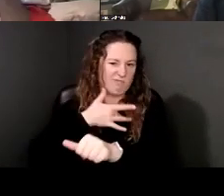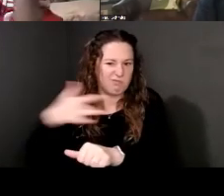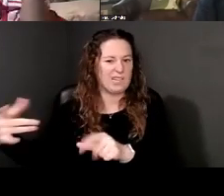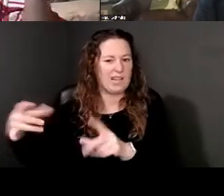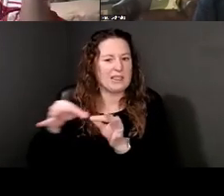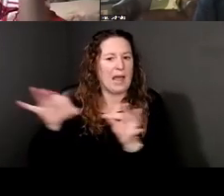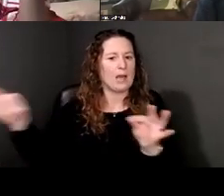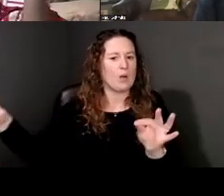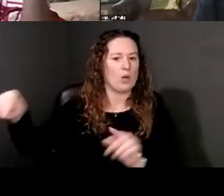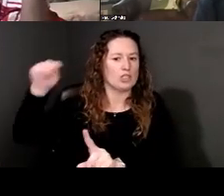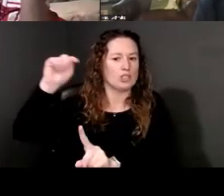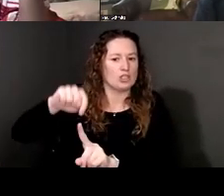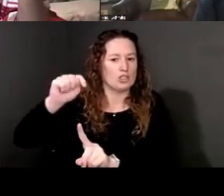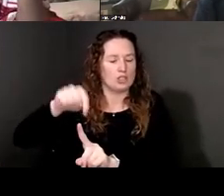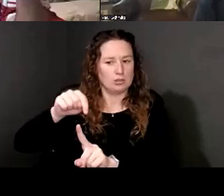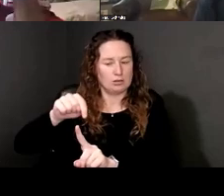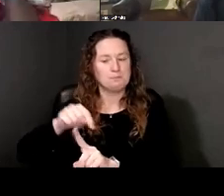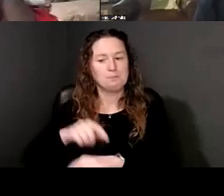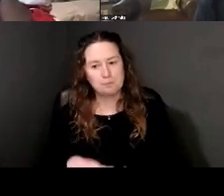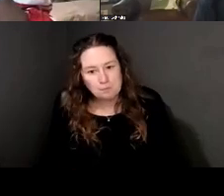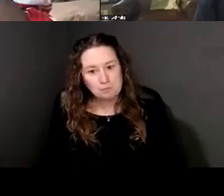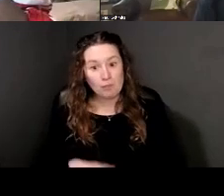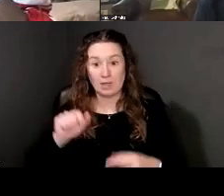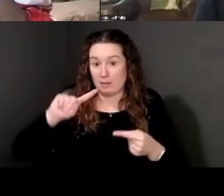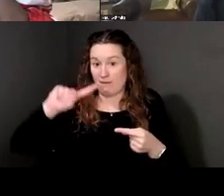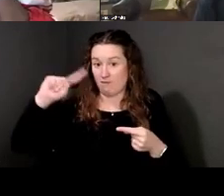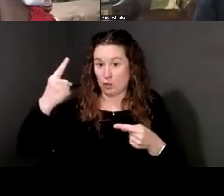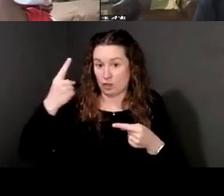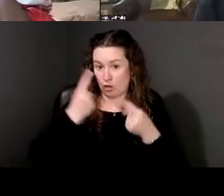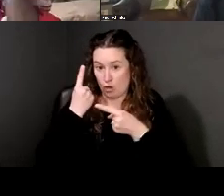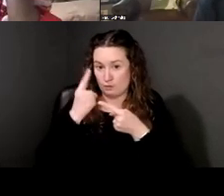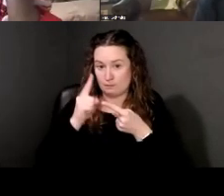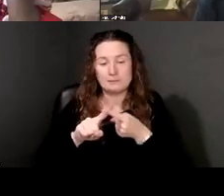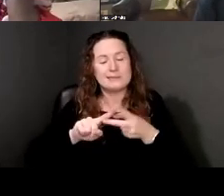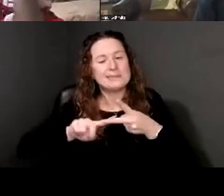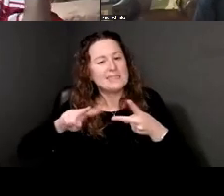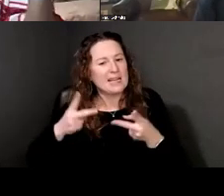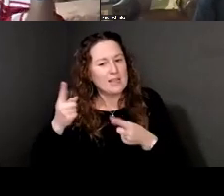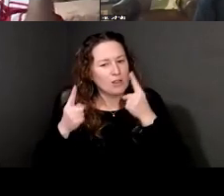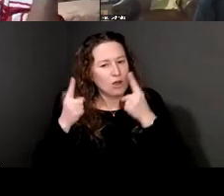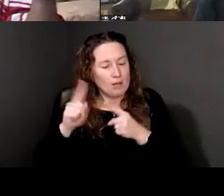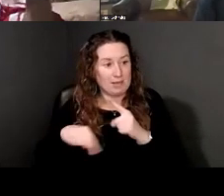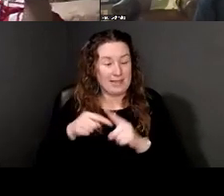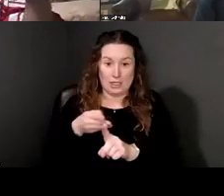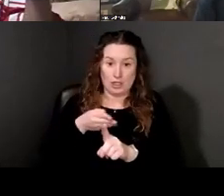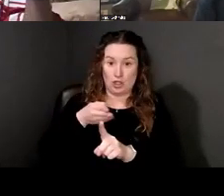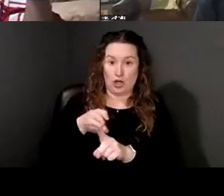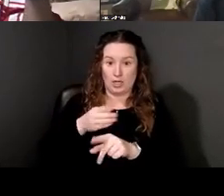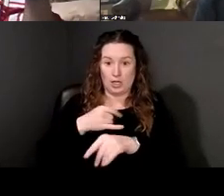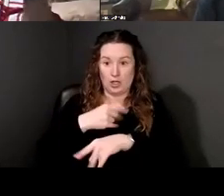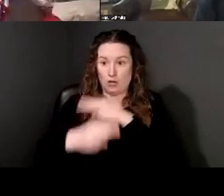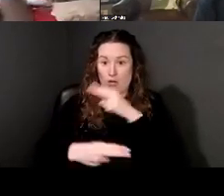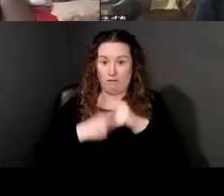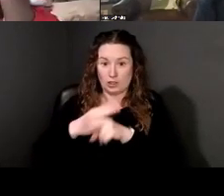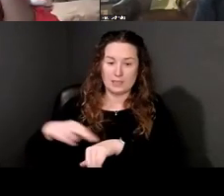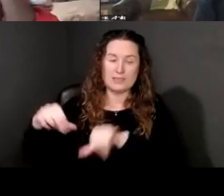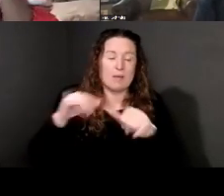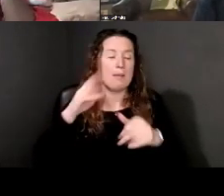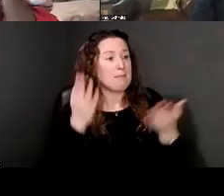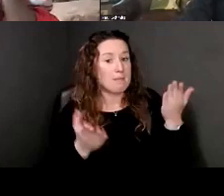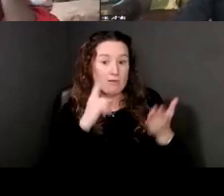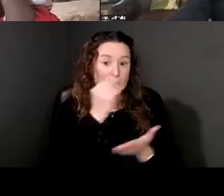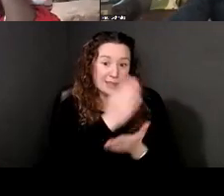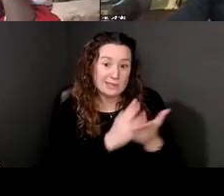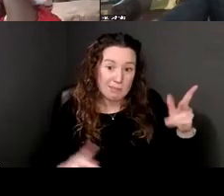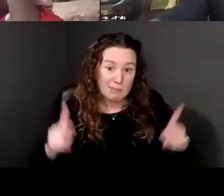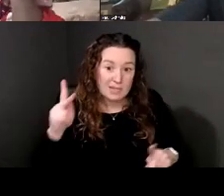I, so that's my first thought. But my second thought around target universalism, and maybe for some places that's a non-starter, I have